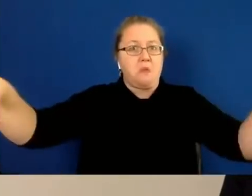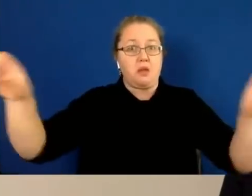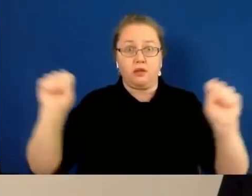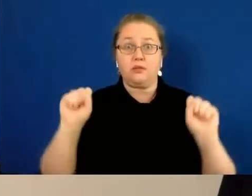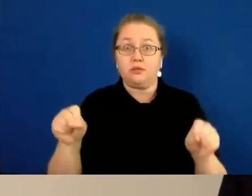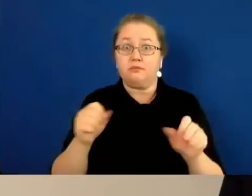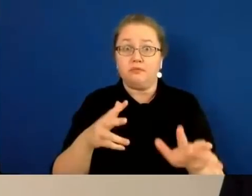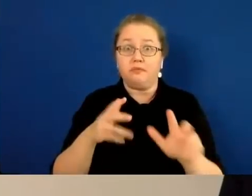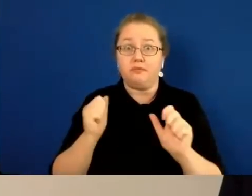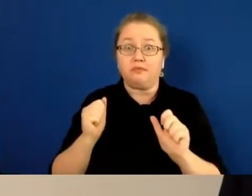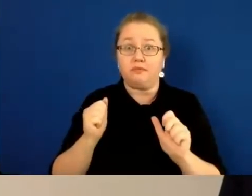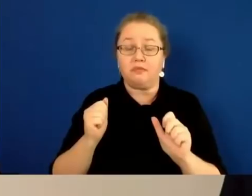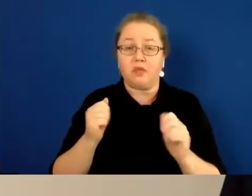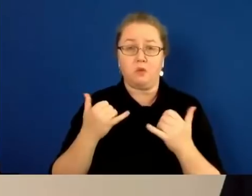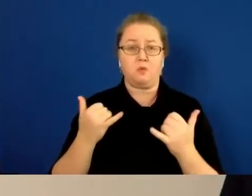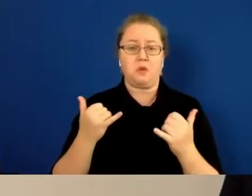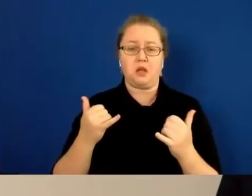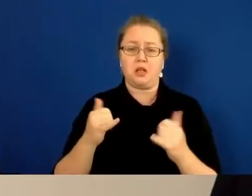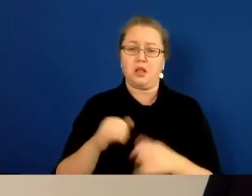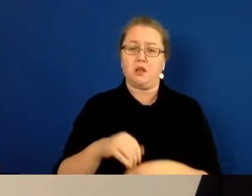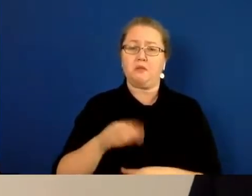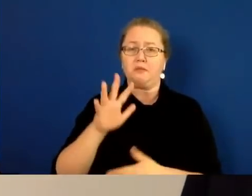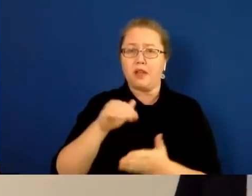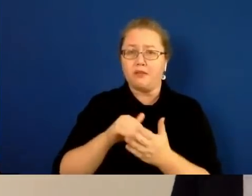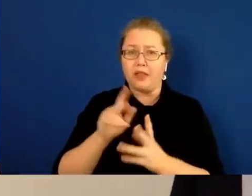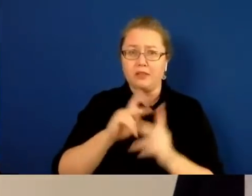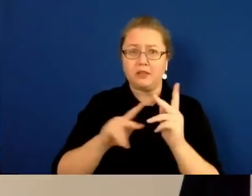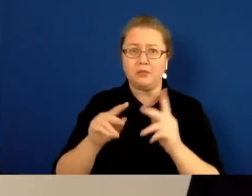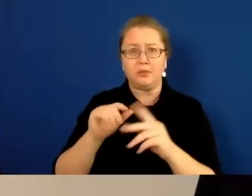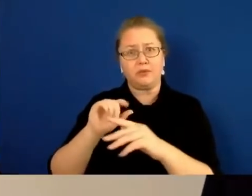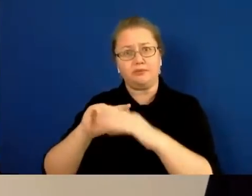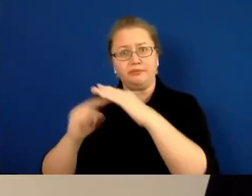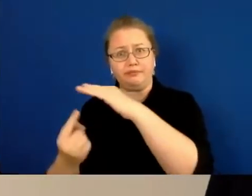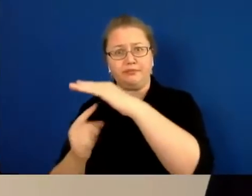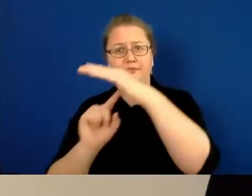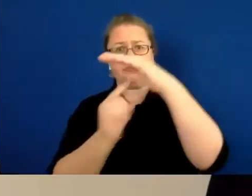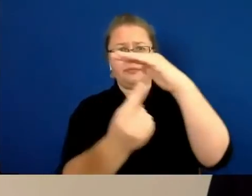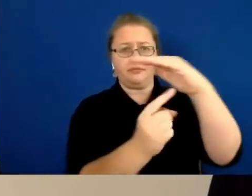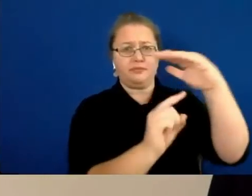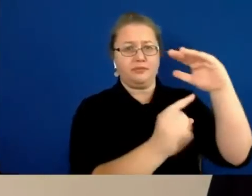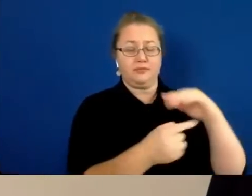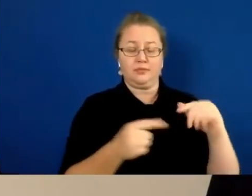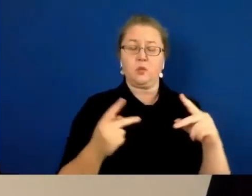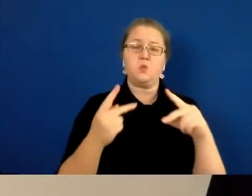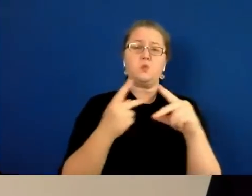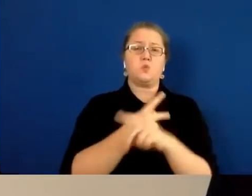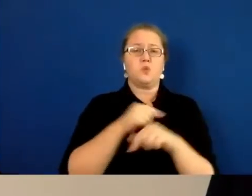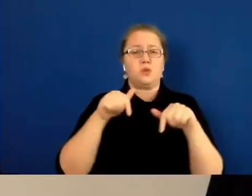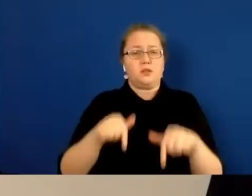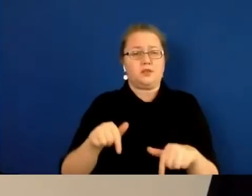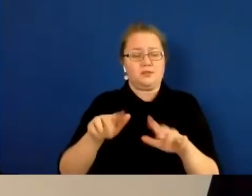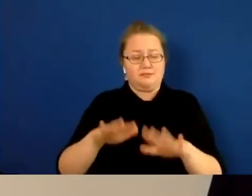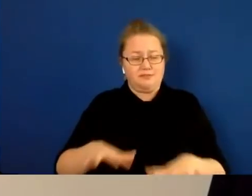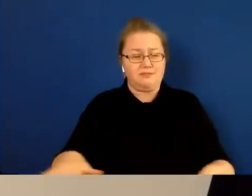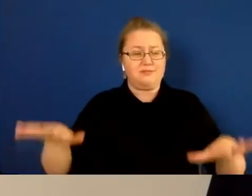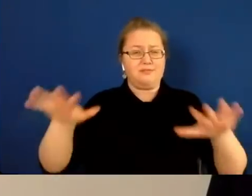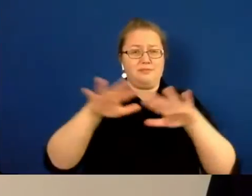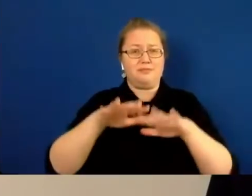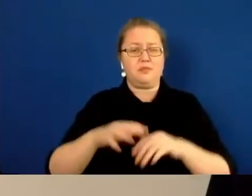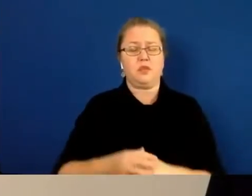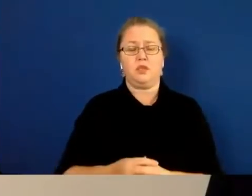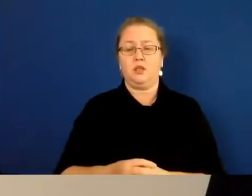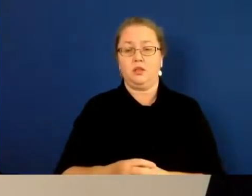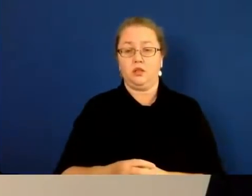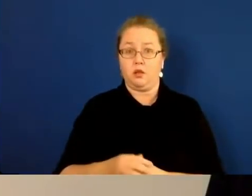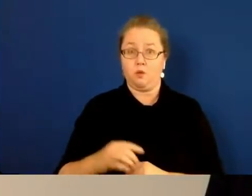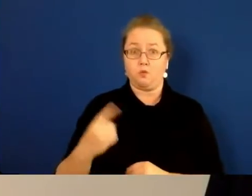settings when we're close, when we're talking to somebody, when we're sharing food, when we're in an environment where we let our guard down,